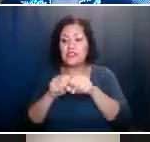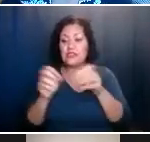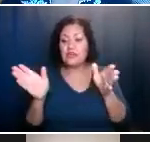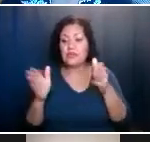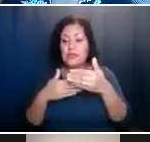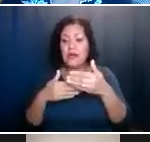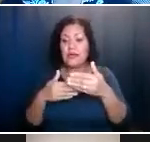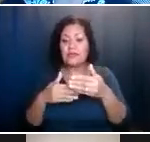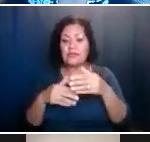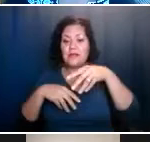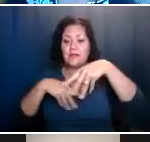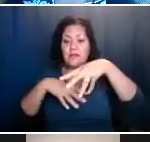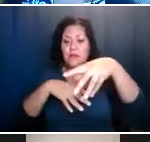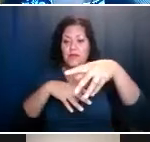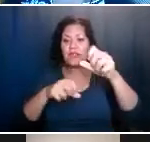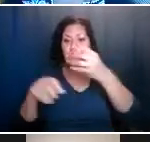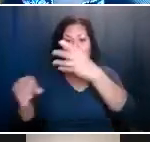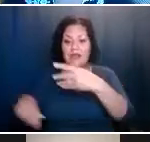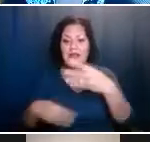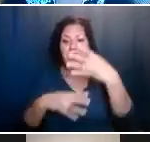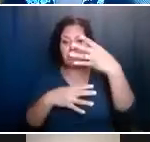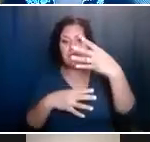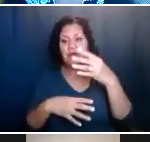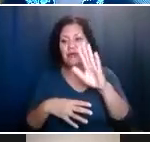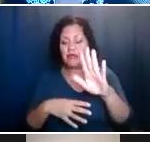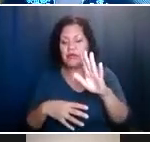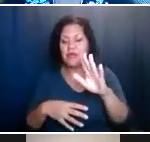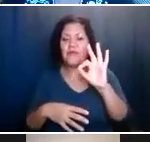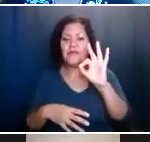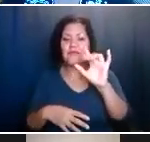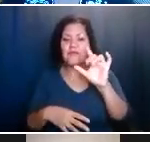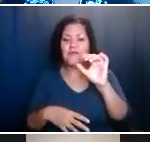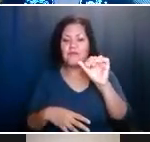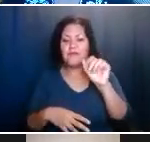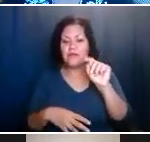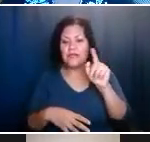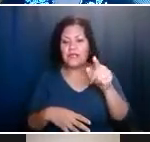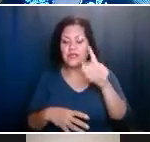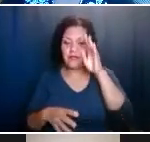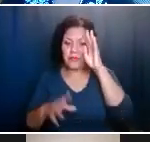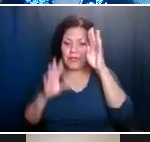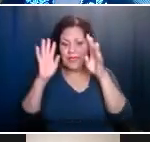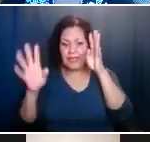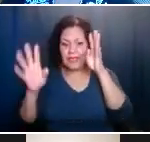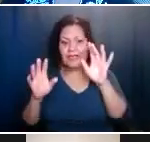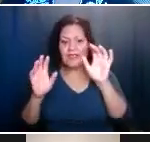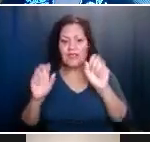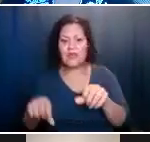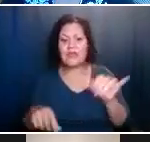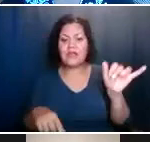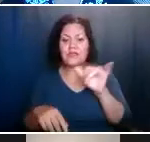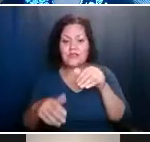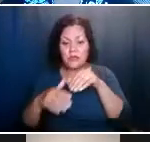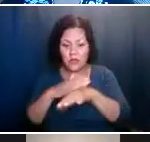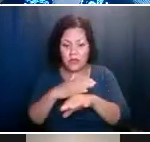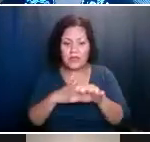photo of your float that you've created. And you can also go in here and